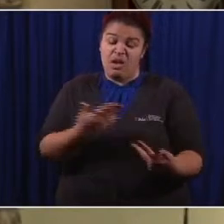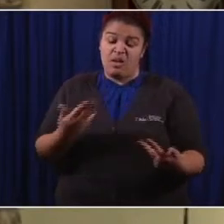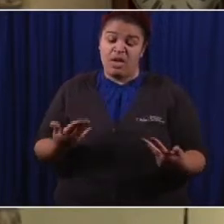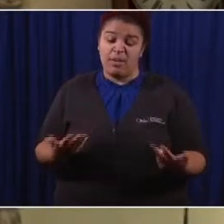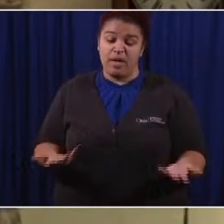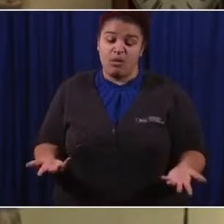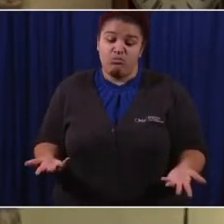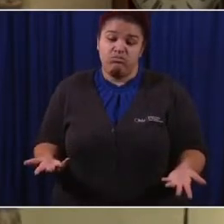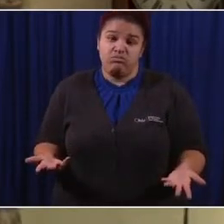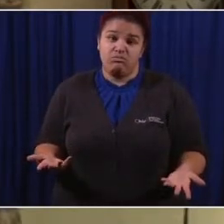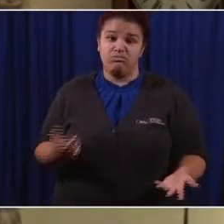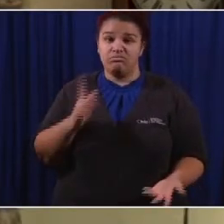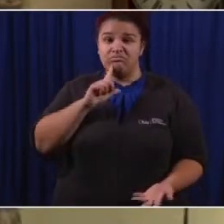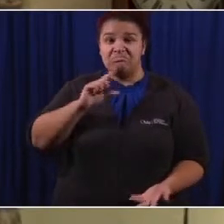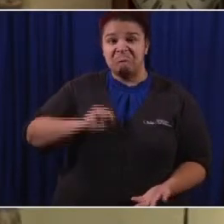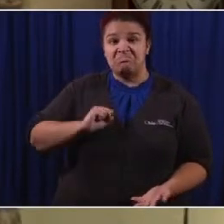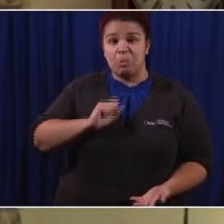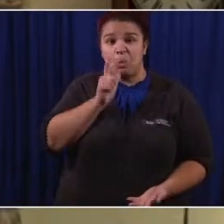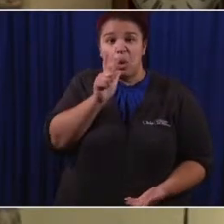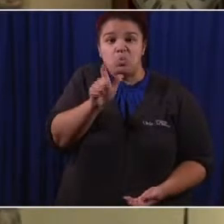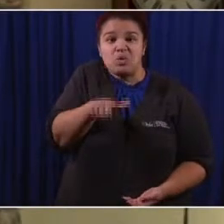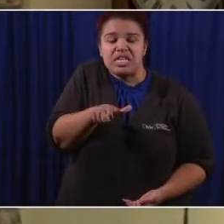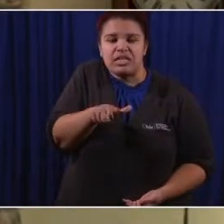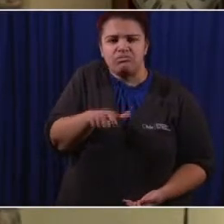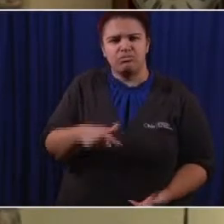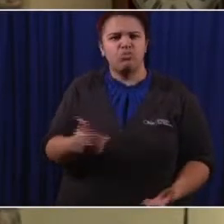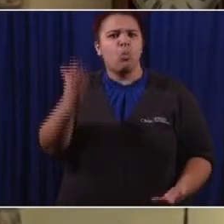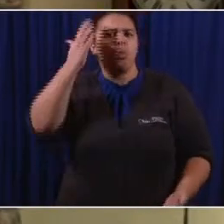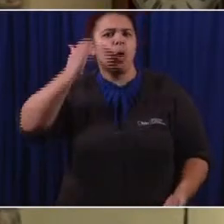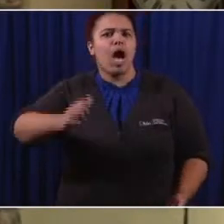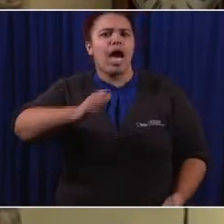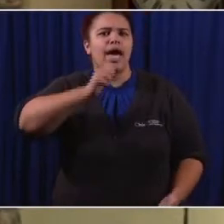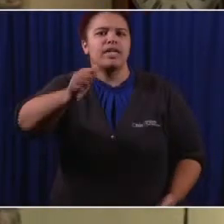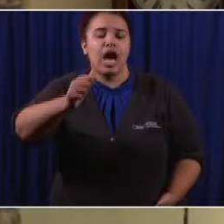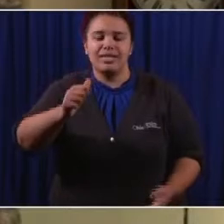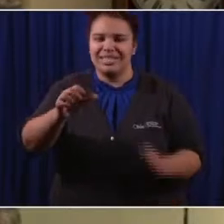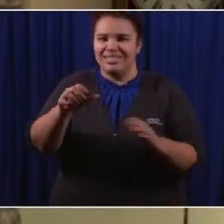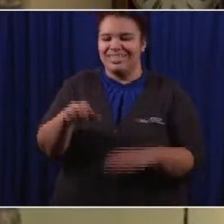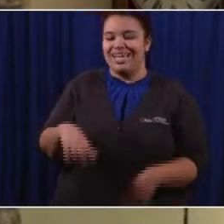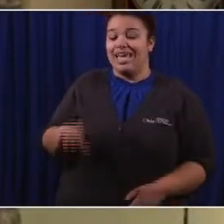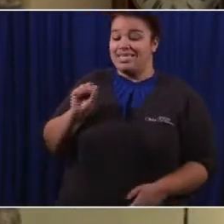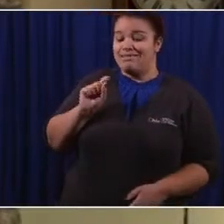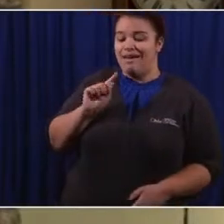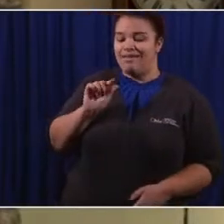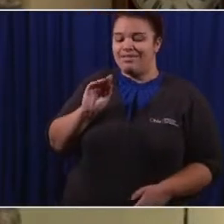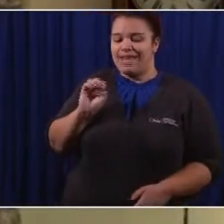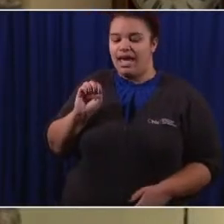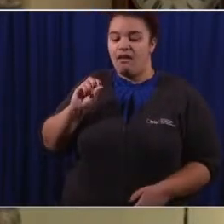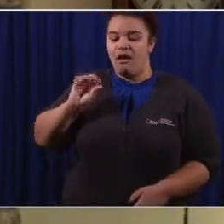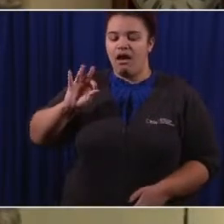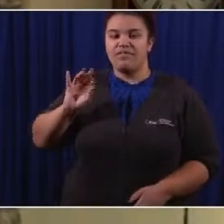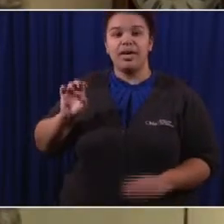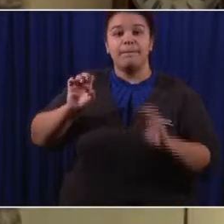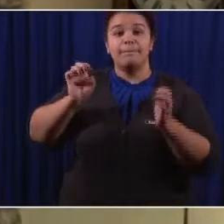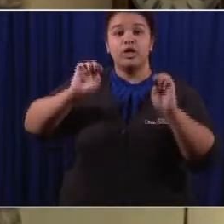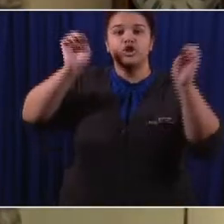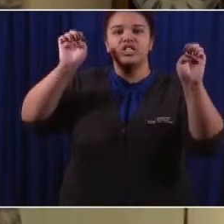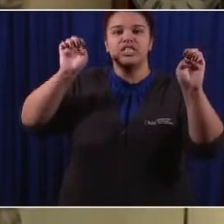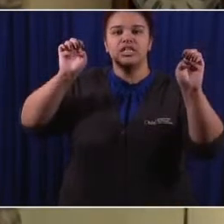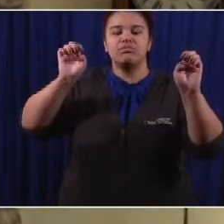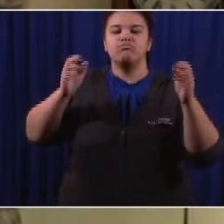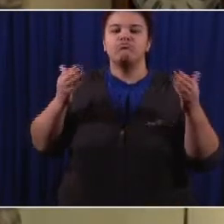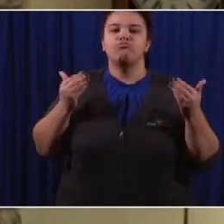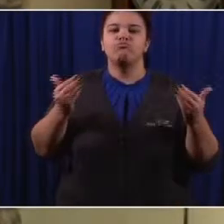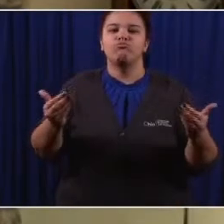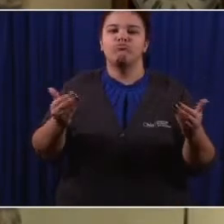the legislation to end the state of emergency? And then how are we doing with the antibody test results? Thank you. Well, I wish it was as